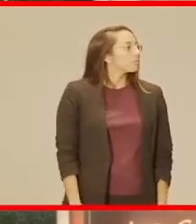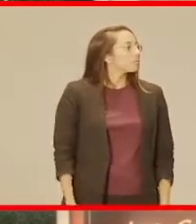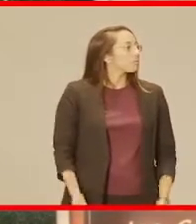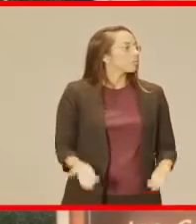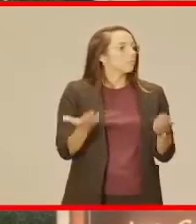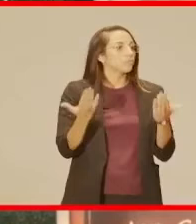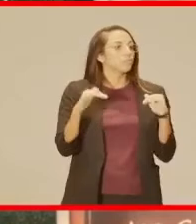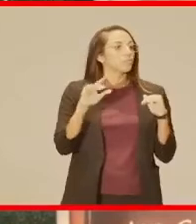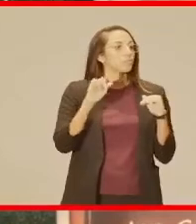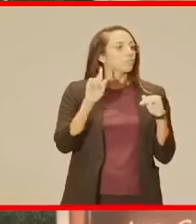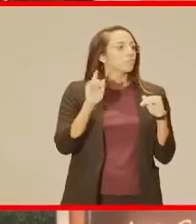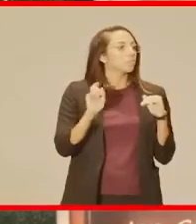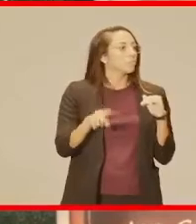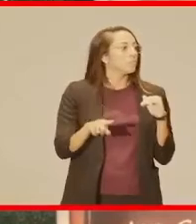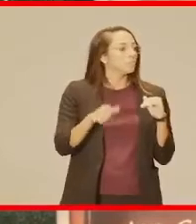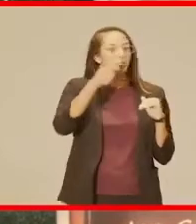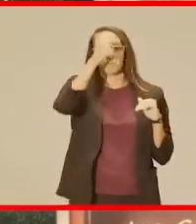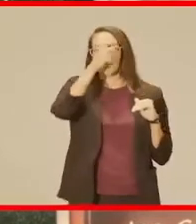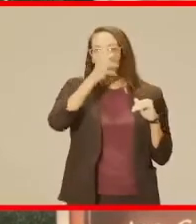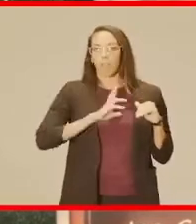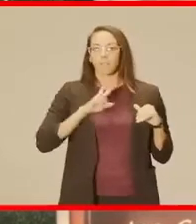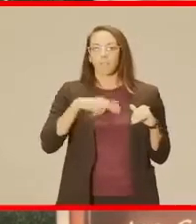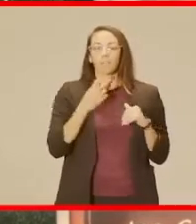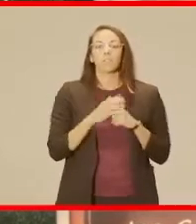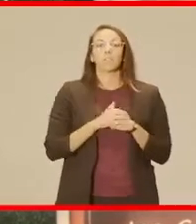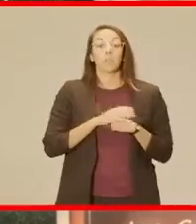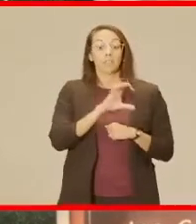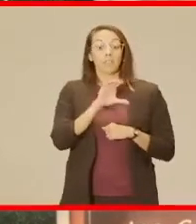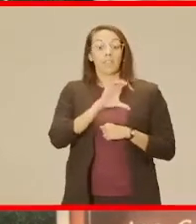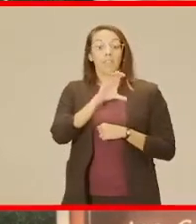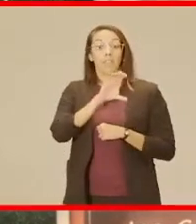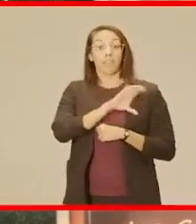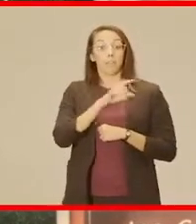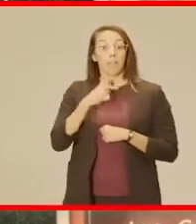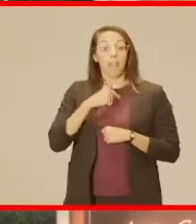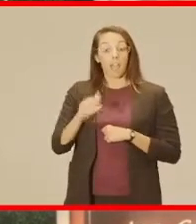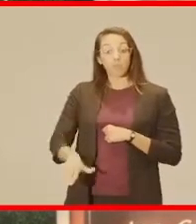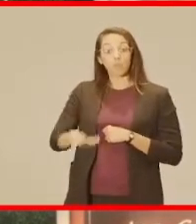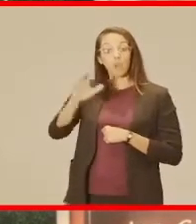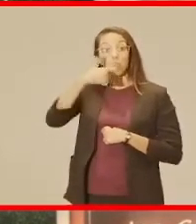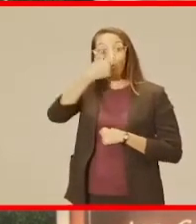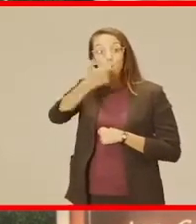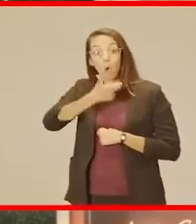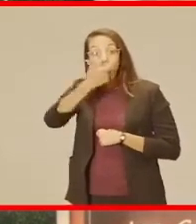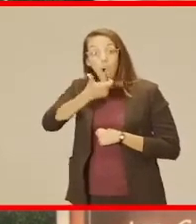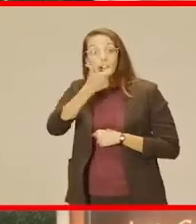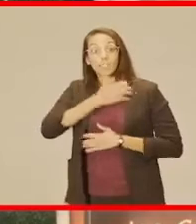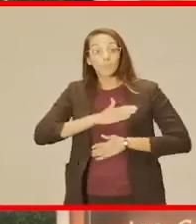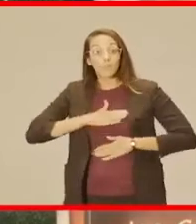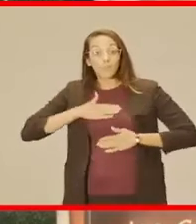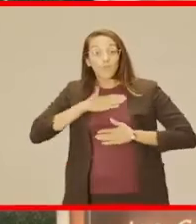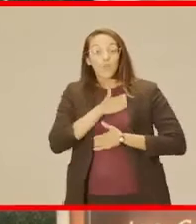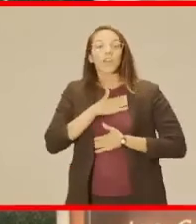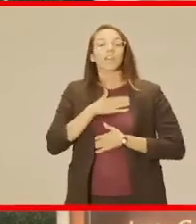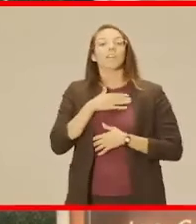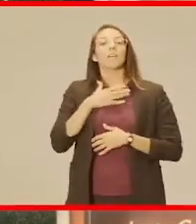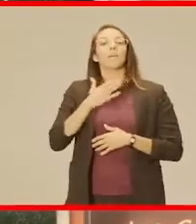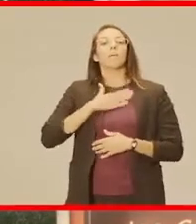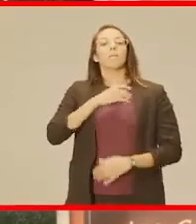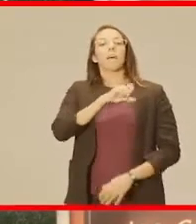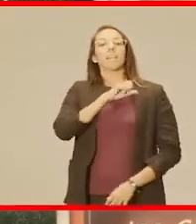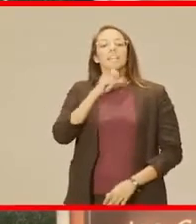Well, for me, the anime I grew up with and enjoy very much is an anime for heroes, My Hero